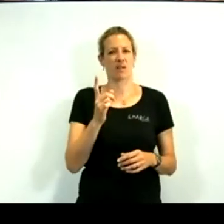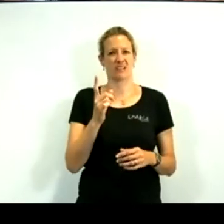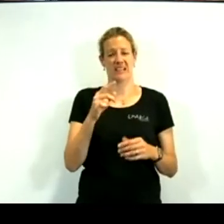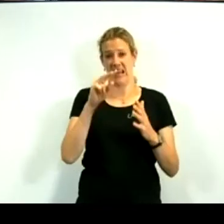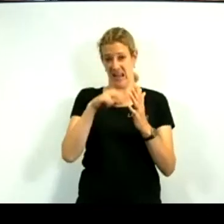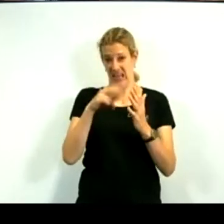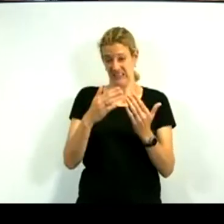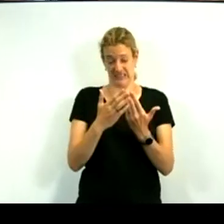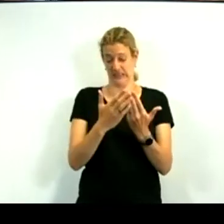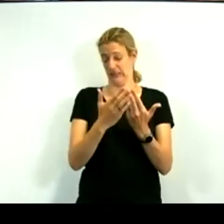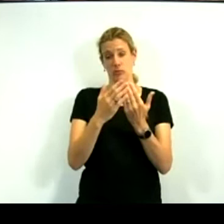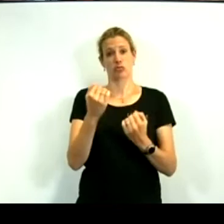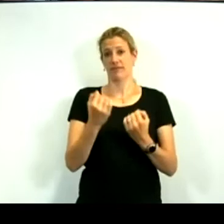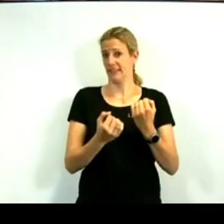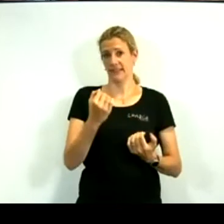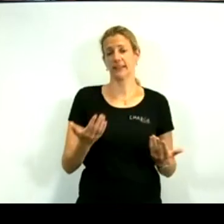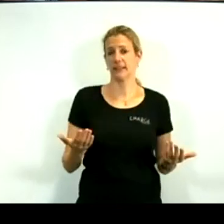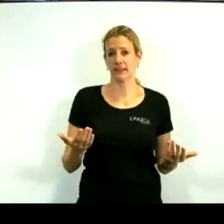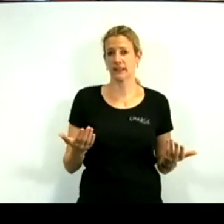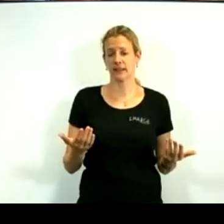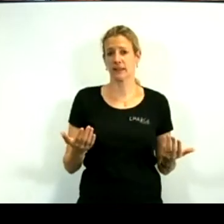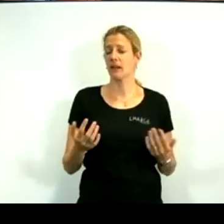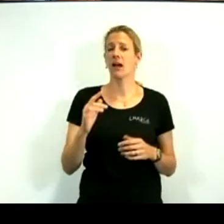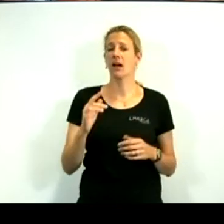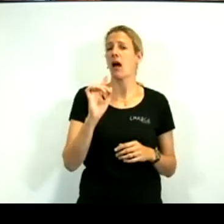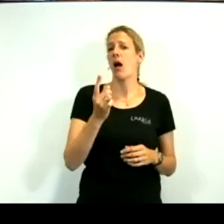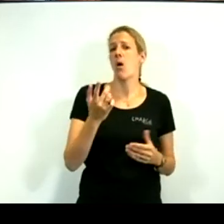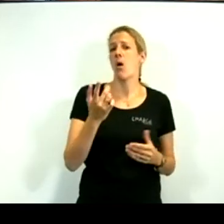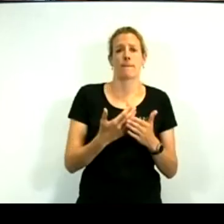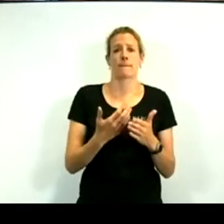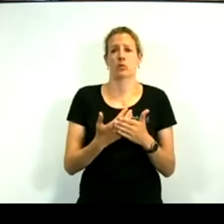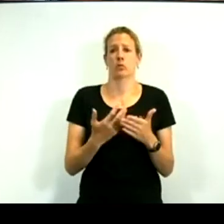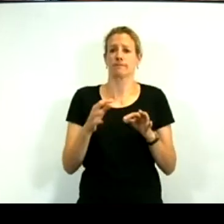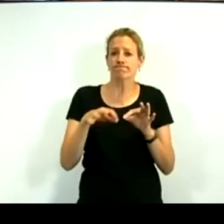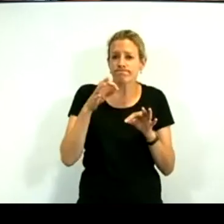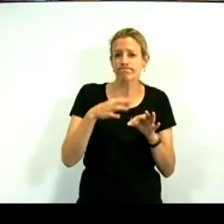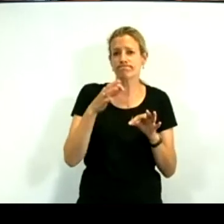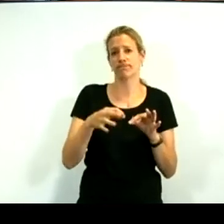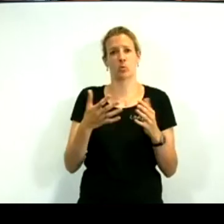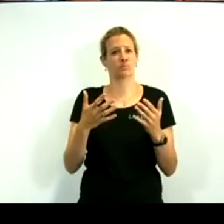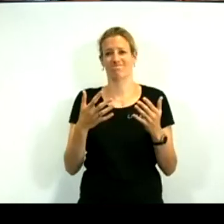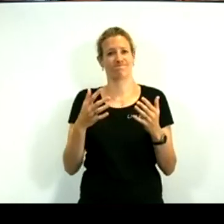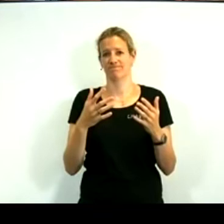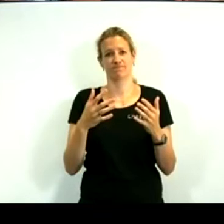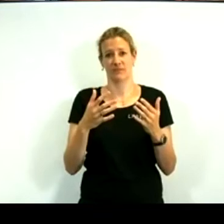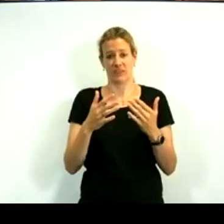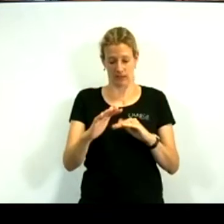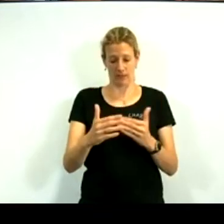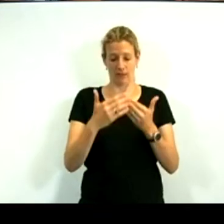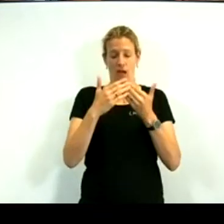They won't be able to do any kind of fine vision activity because that central field is